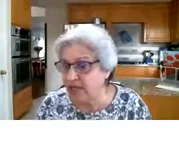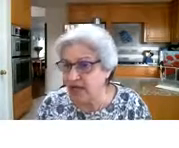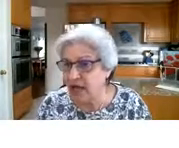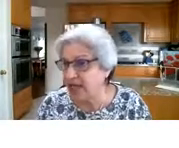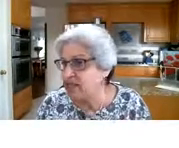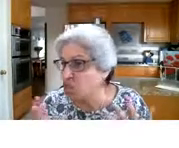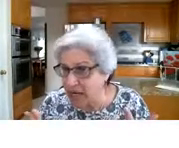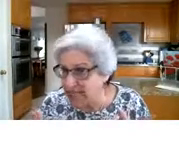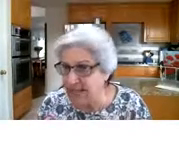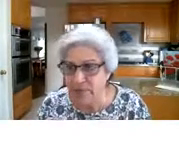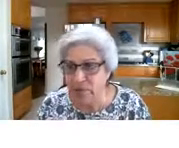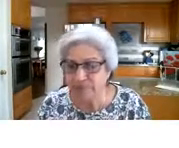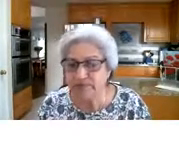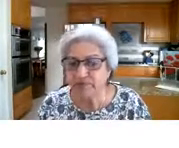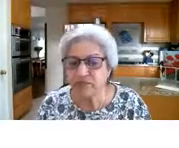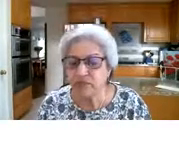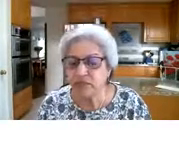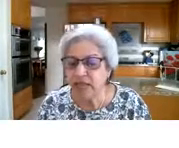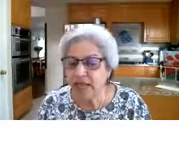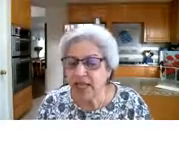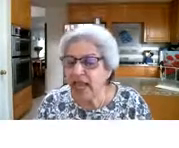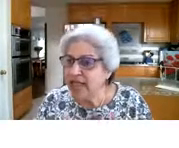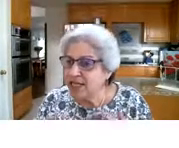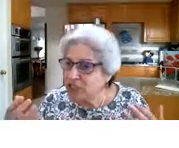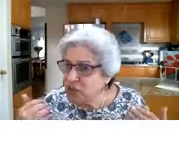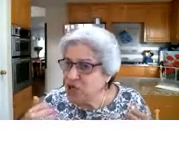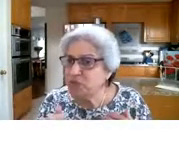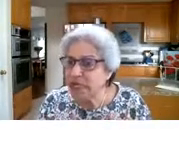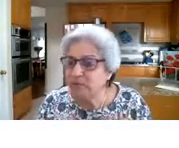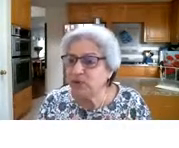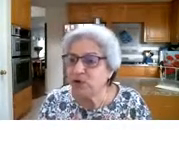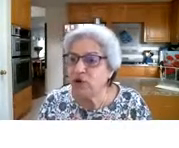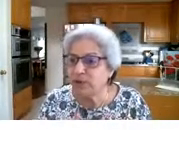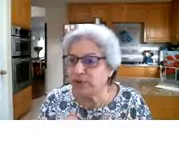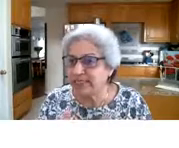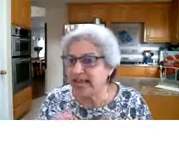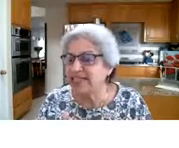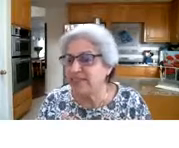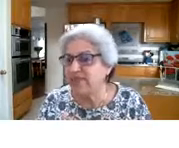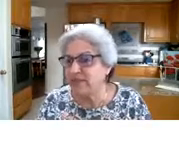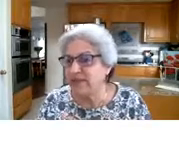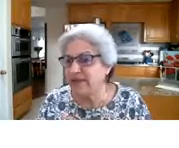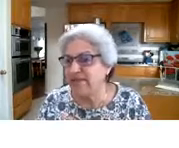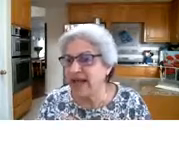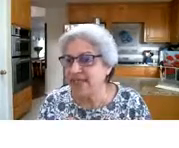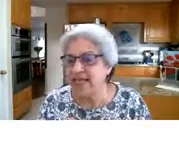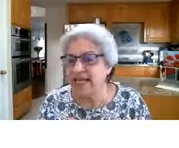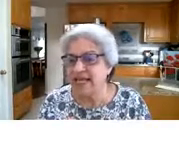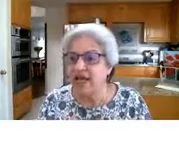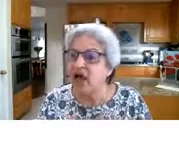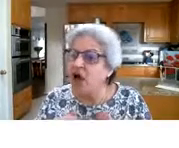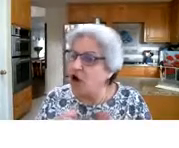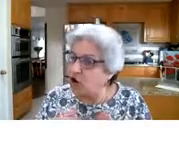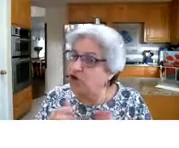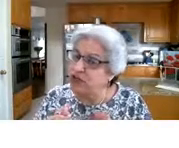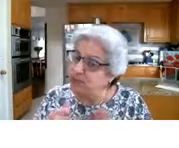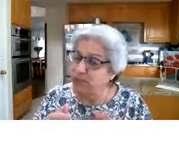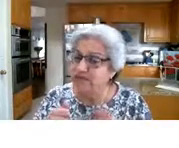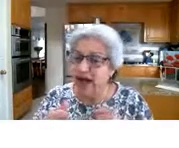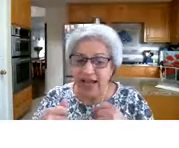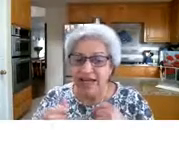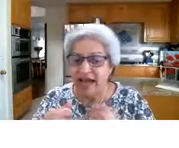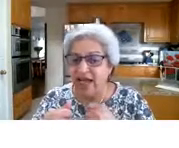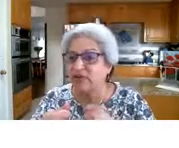chemotherapy, as one example. And so those people who are protected from being vaccinated are